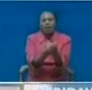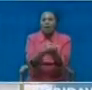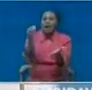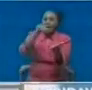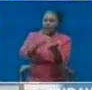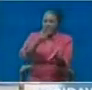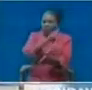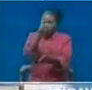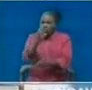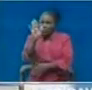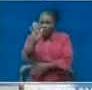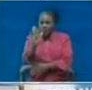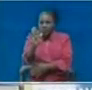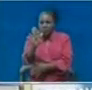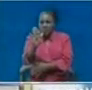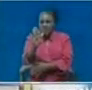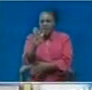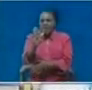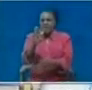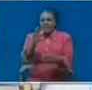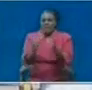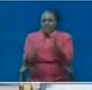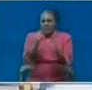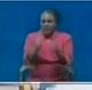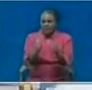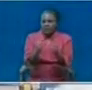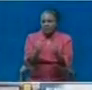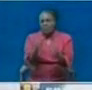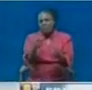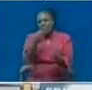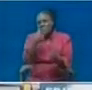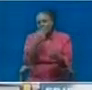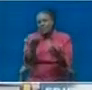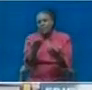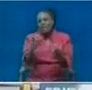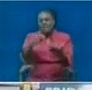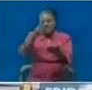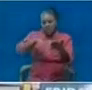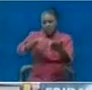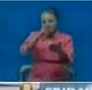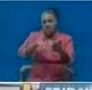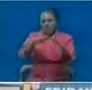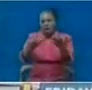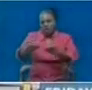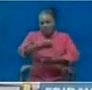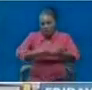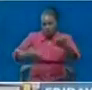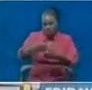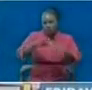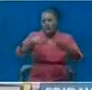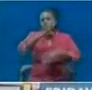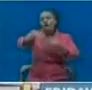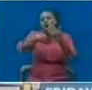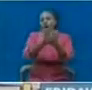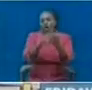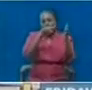again? Physics and chemistry? Yeah. Physiology or medicine? Literature, peace, and economics? Or all of the